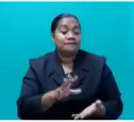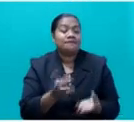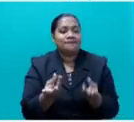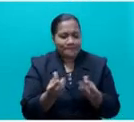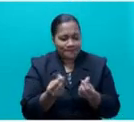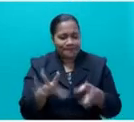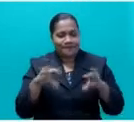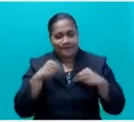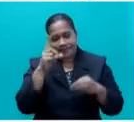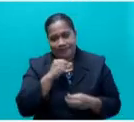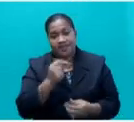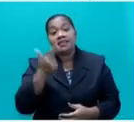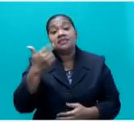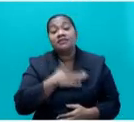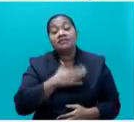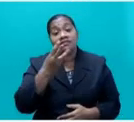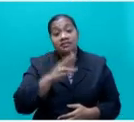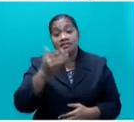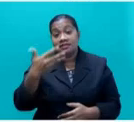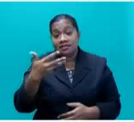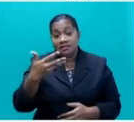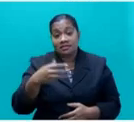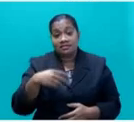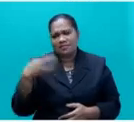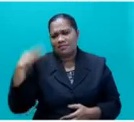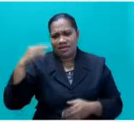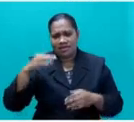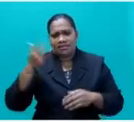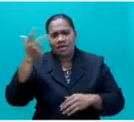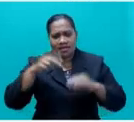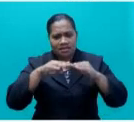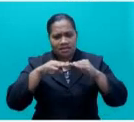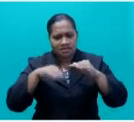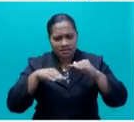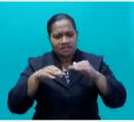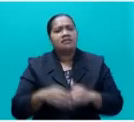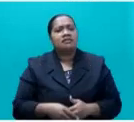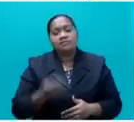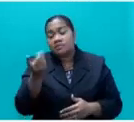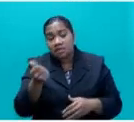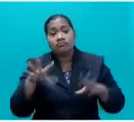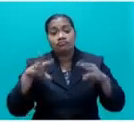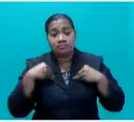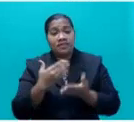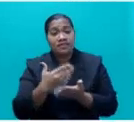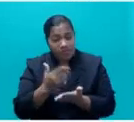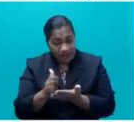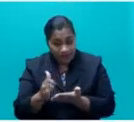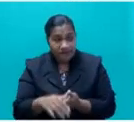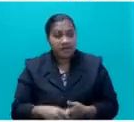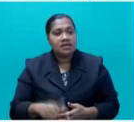were 739 who applied below the age of 18. There were some who are currently receiving FNPF or on pension,